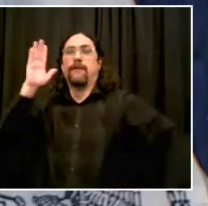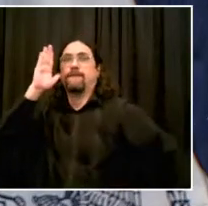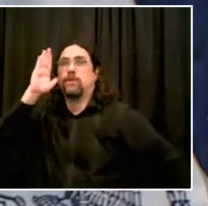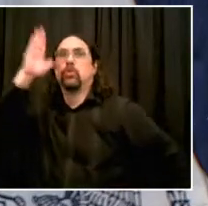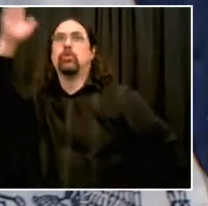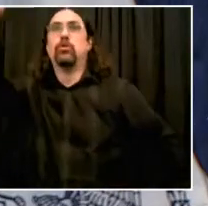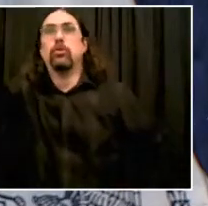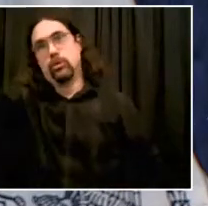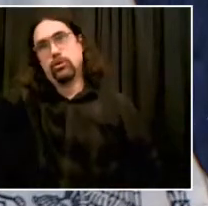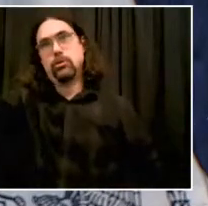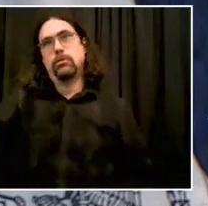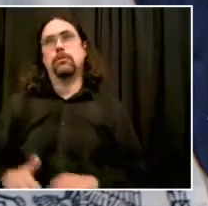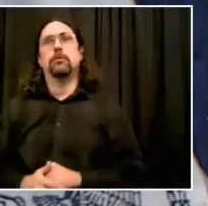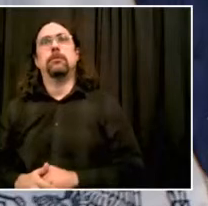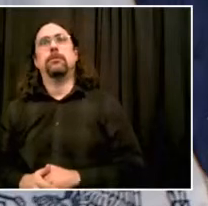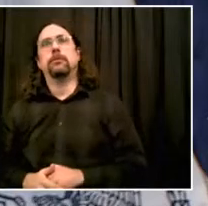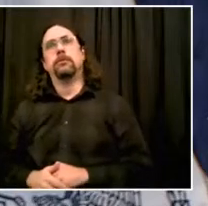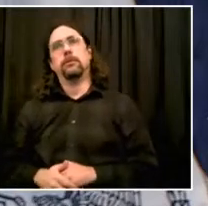of this. Go ahead, Abu.